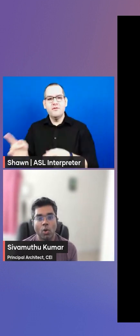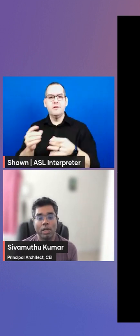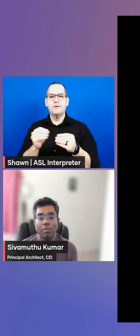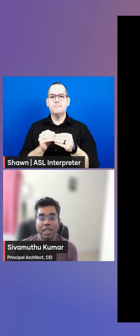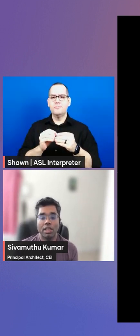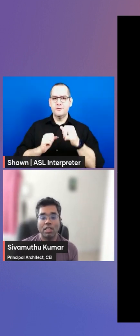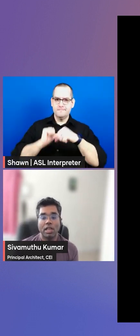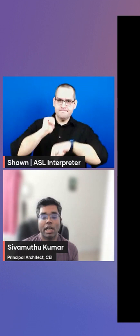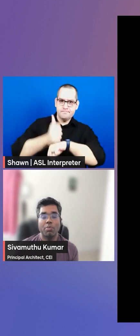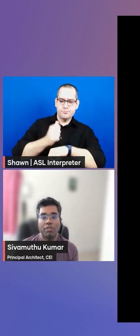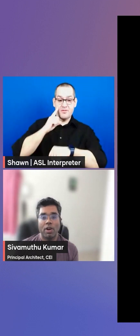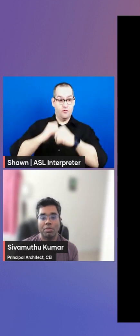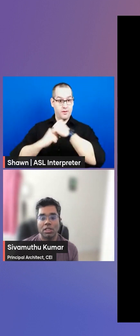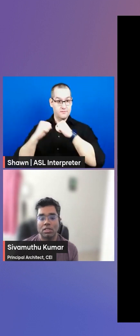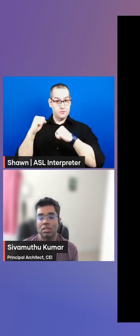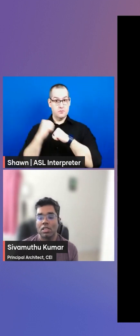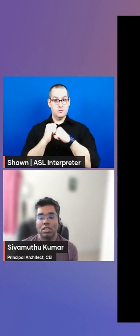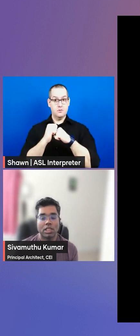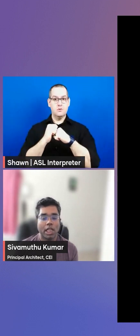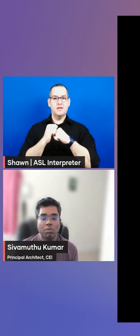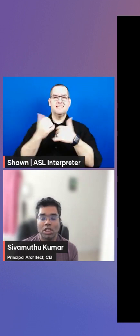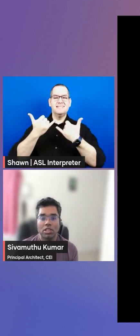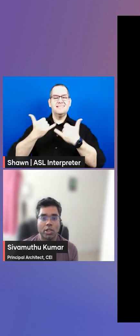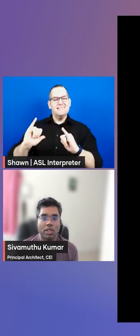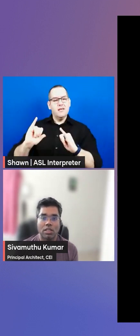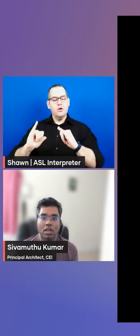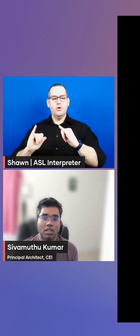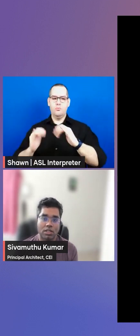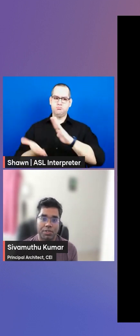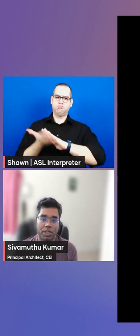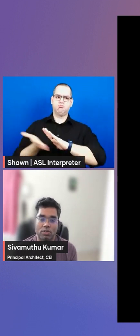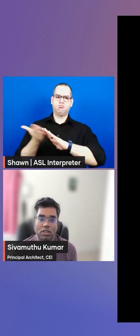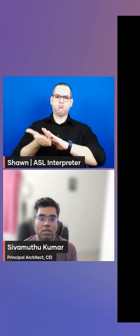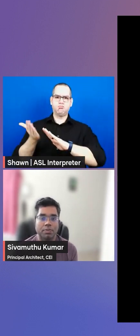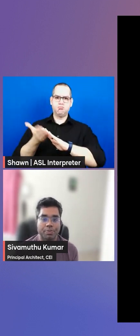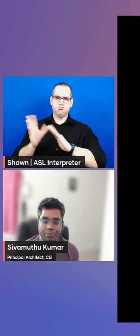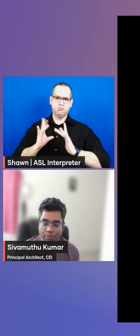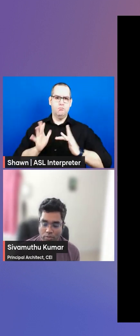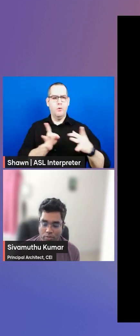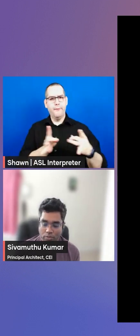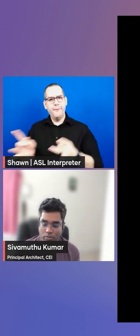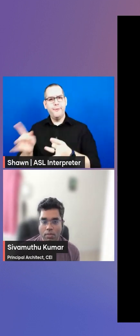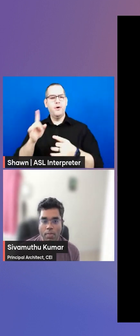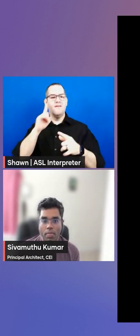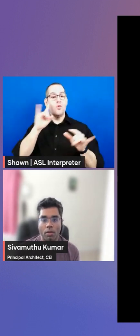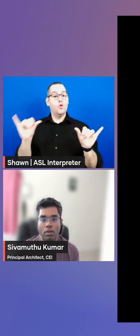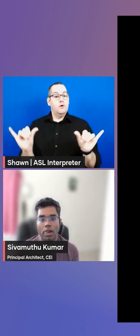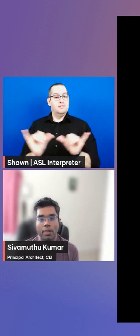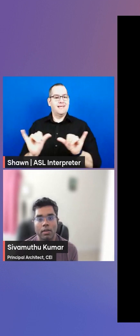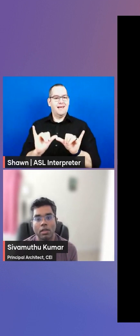infrastructure while maintaining the high performance, scalability, security, and the cost effectiveness.